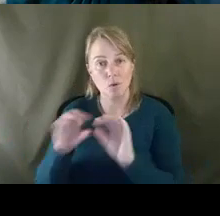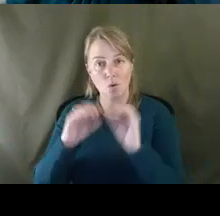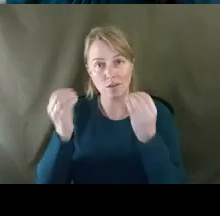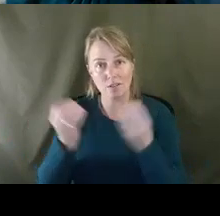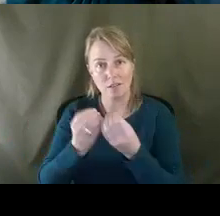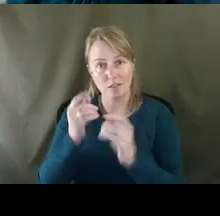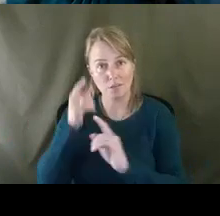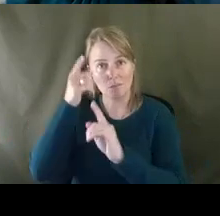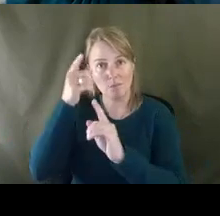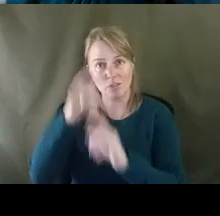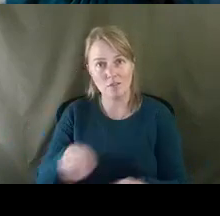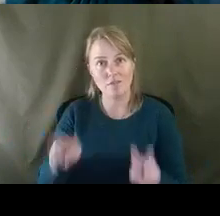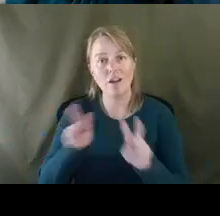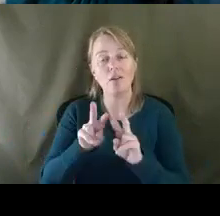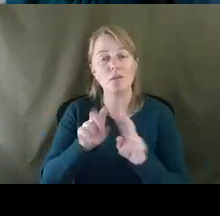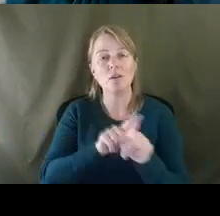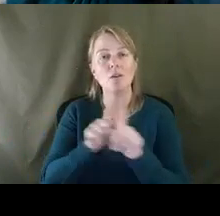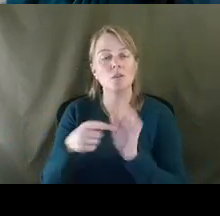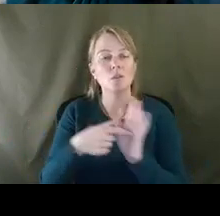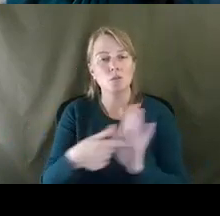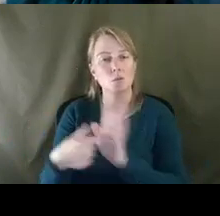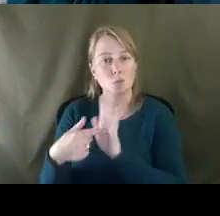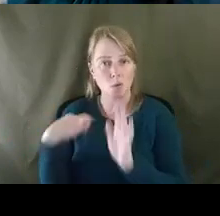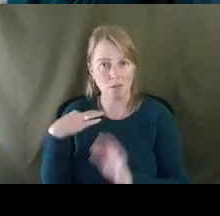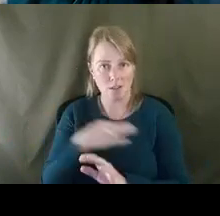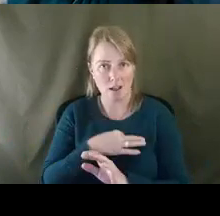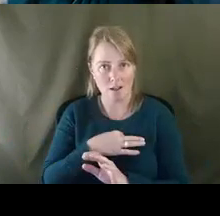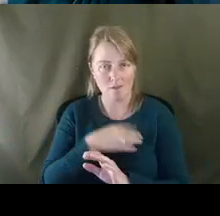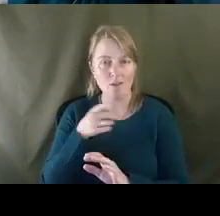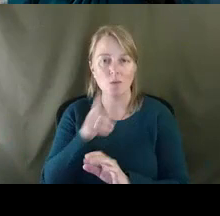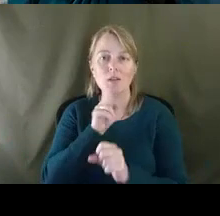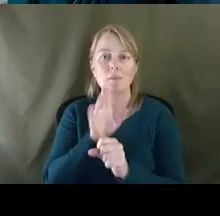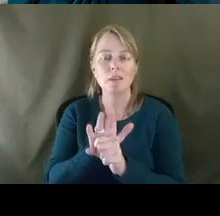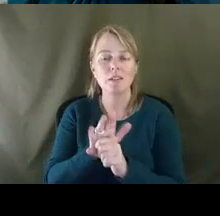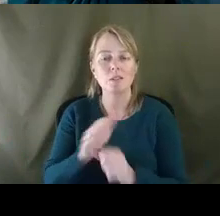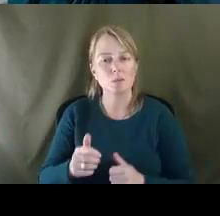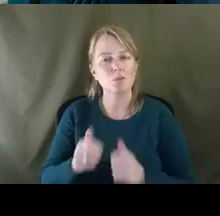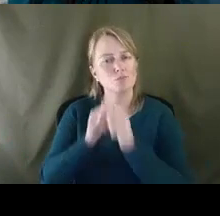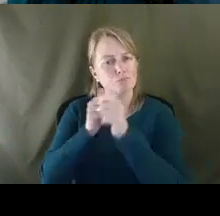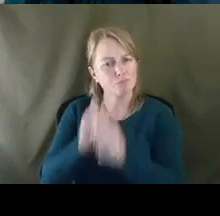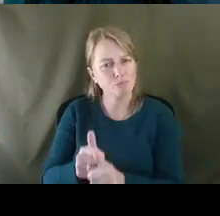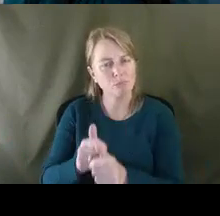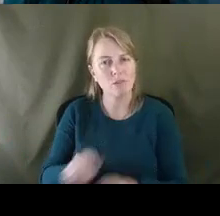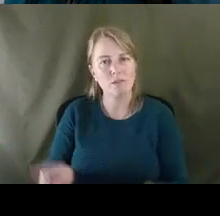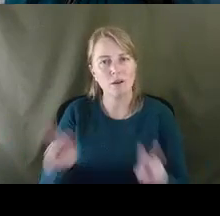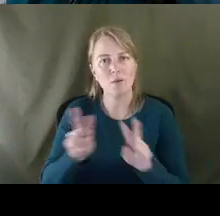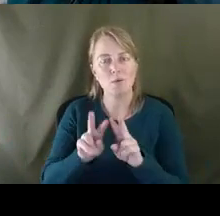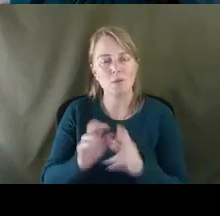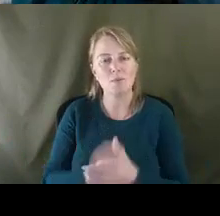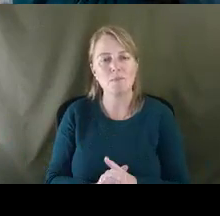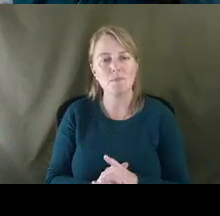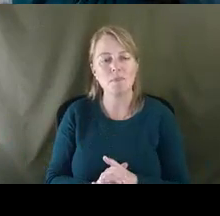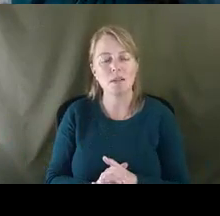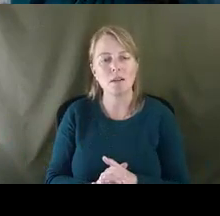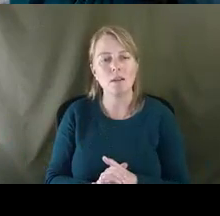and values, you're also showing staff at every level that you are committed to living out those values. The